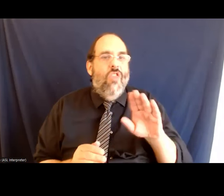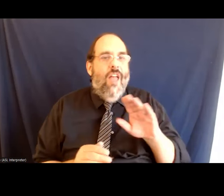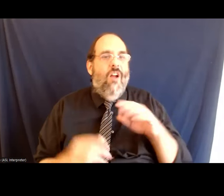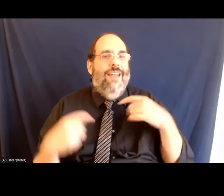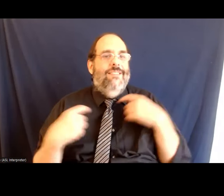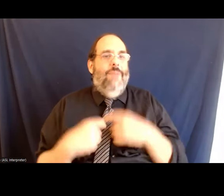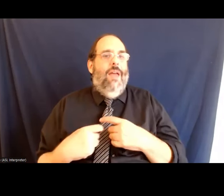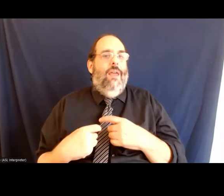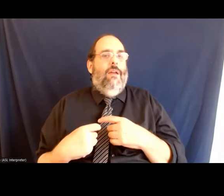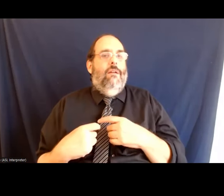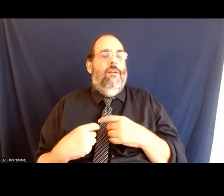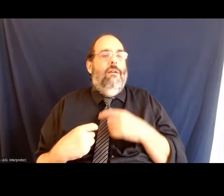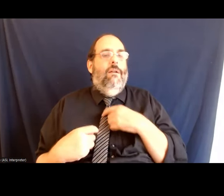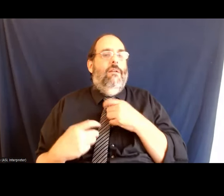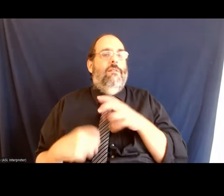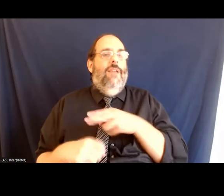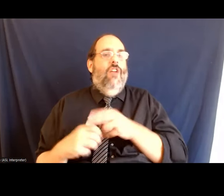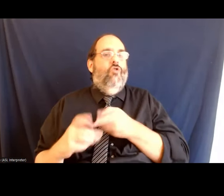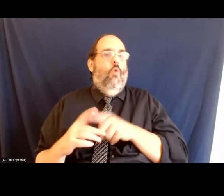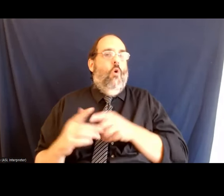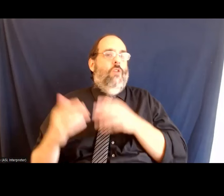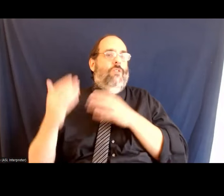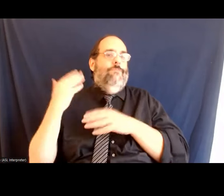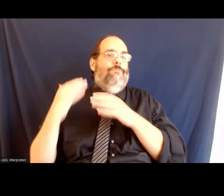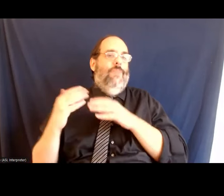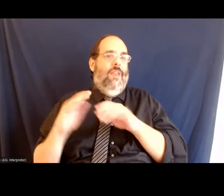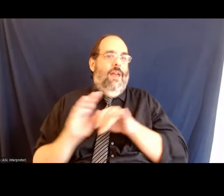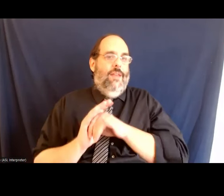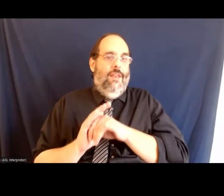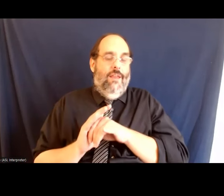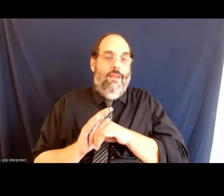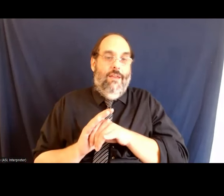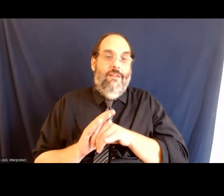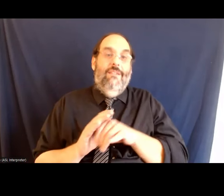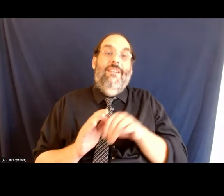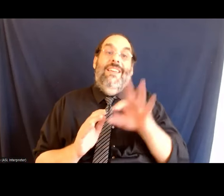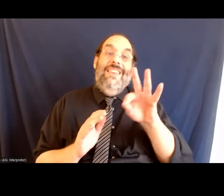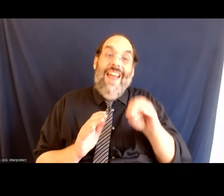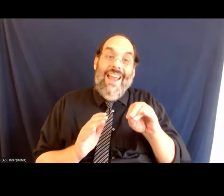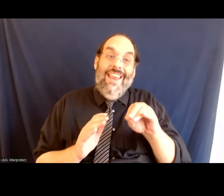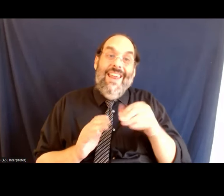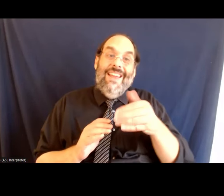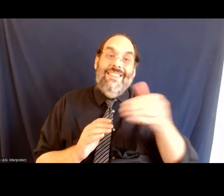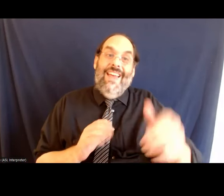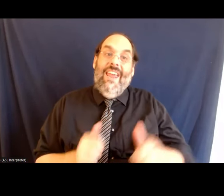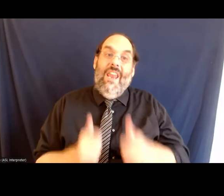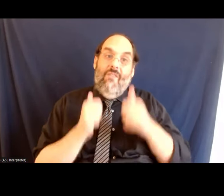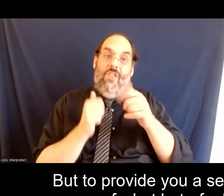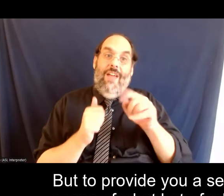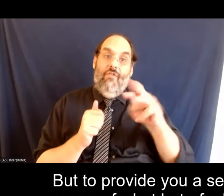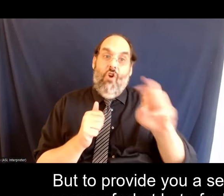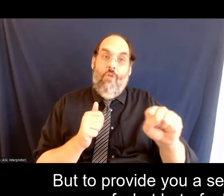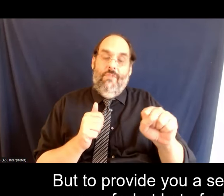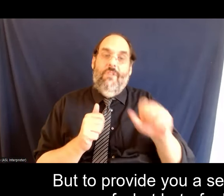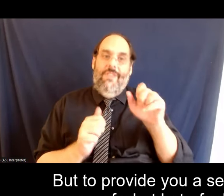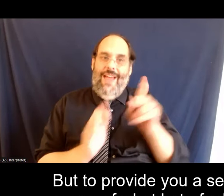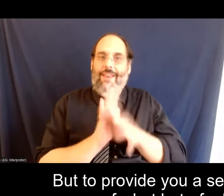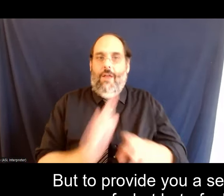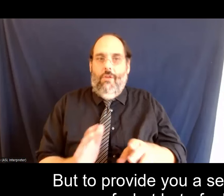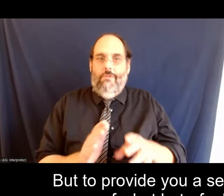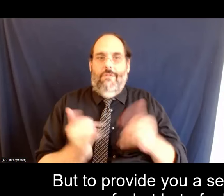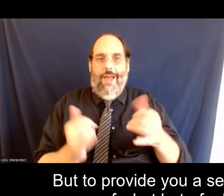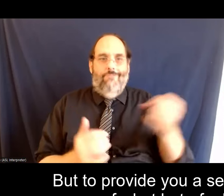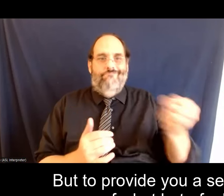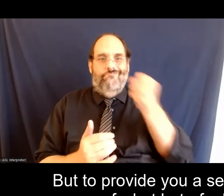origin. The killer was recently sentenced to 90 consecutive life terms. But to provide